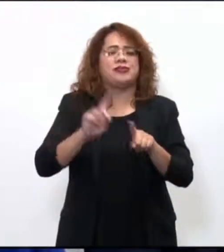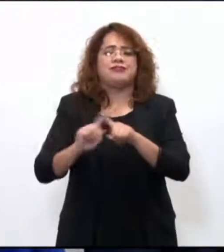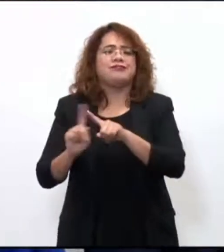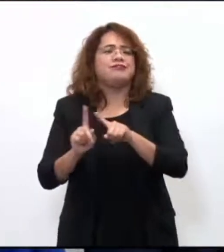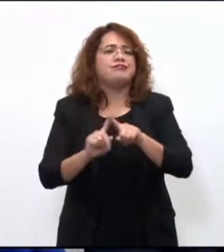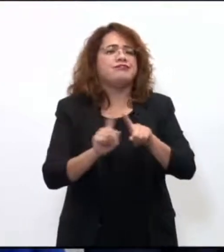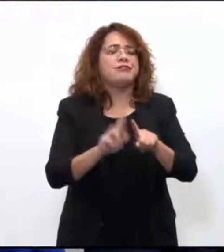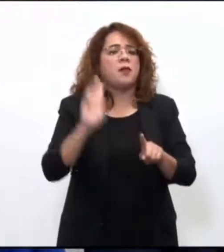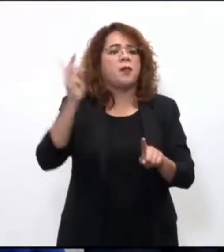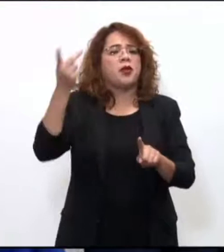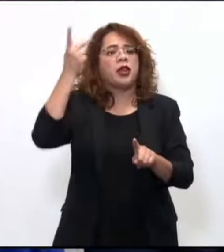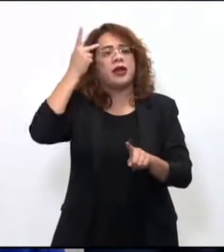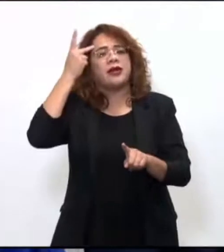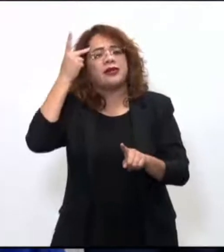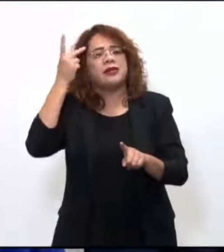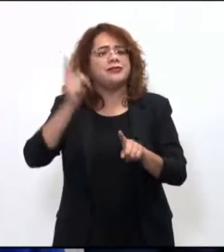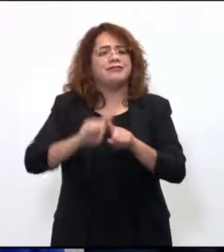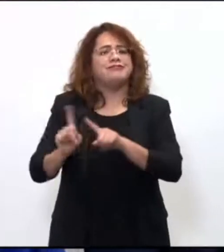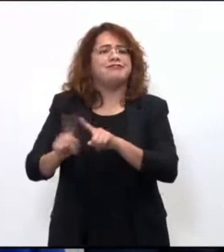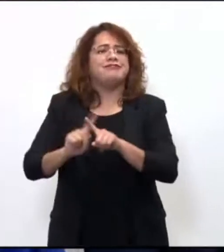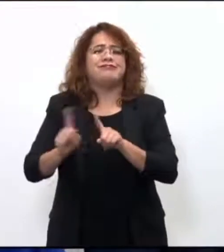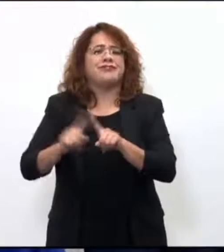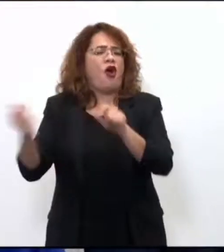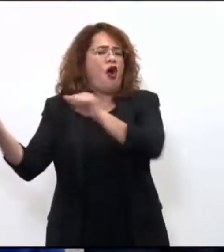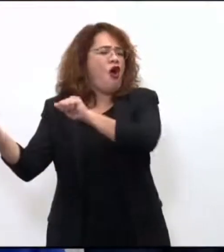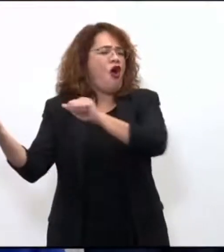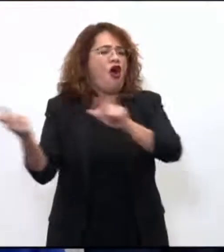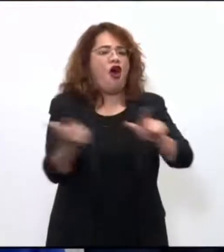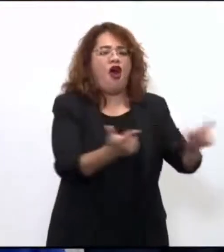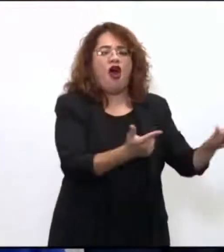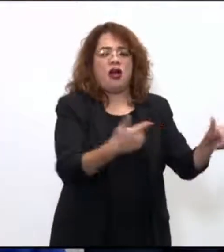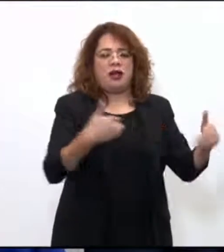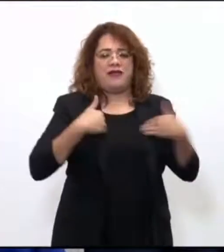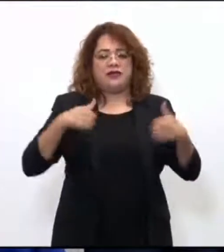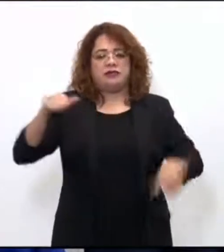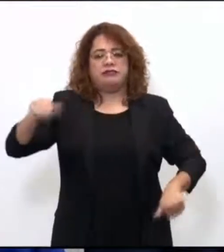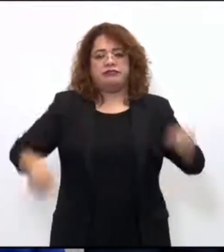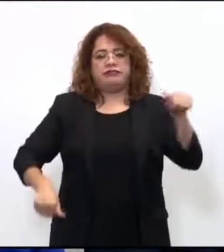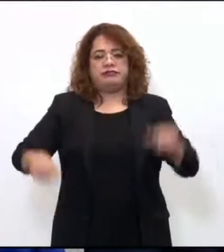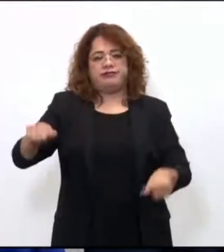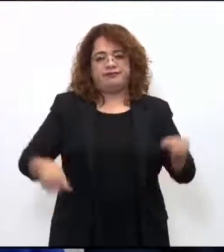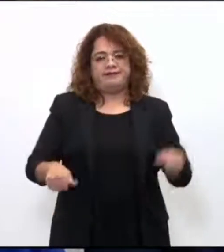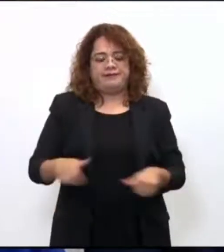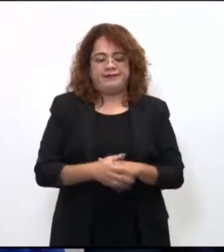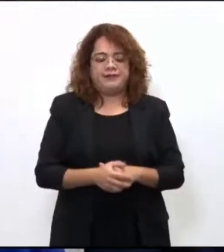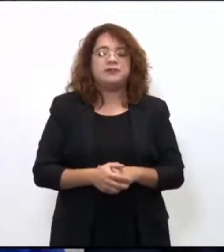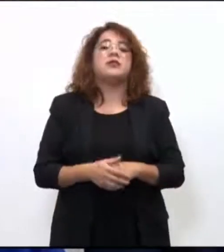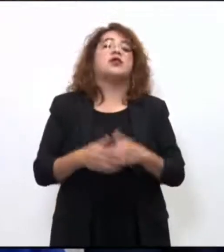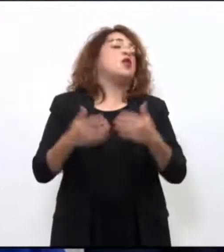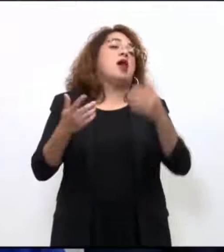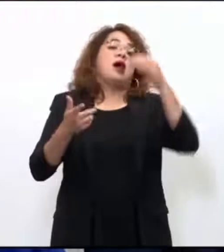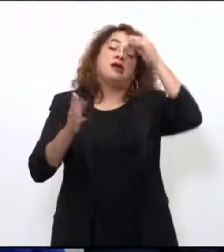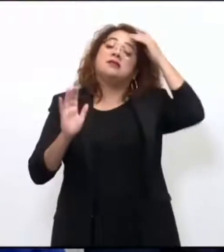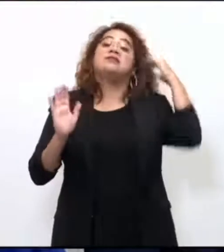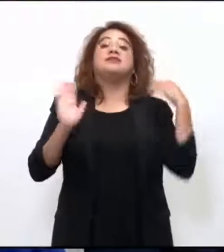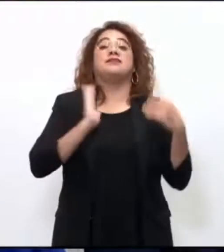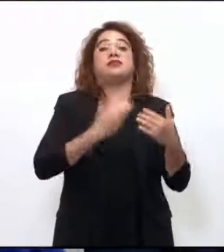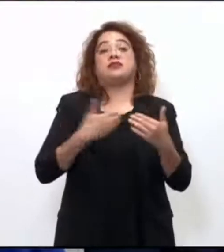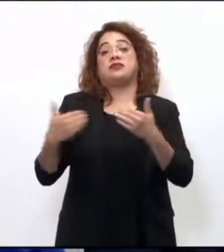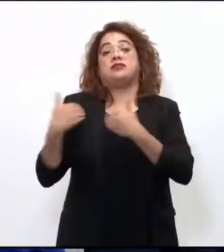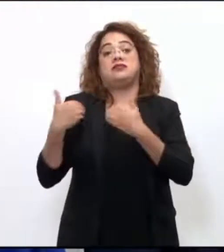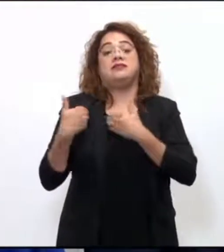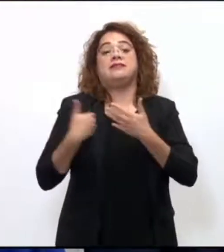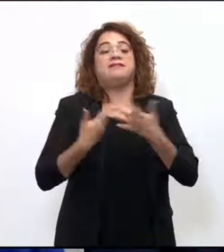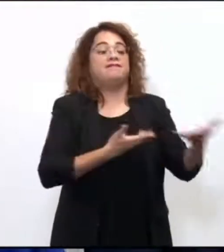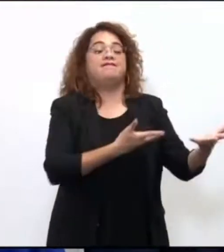so we're really working really hard to reach people where they are, making sure that we're out and about in the